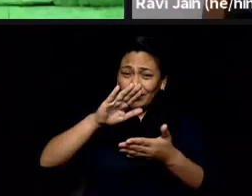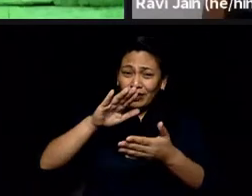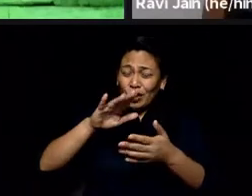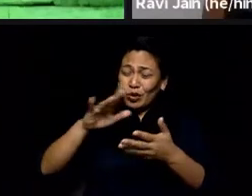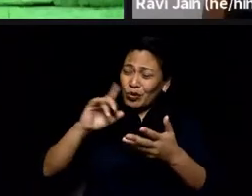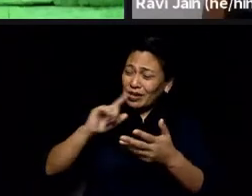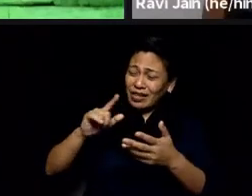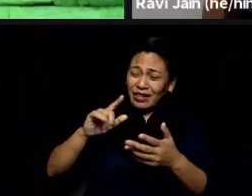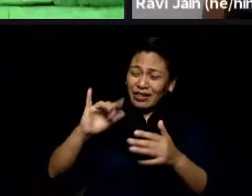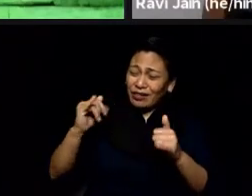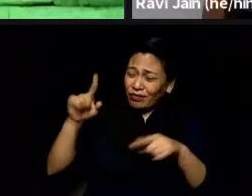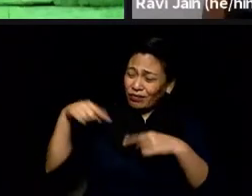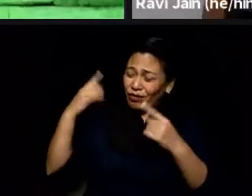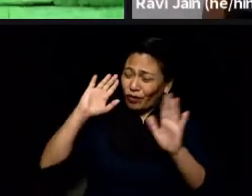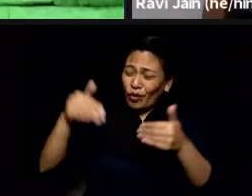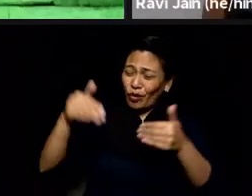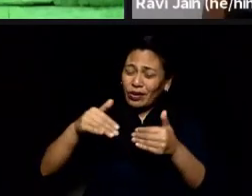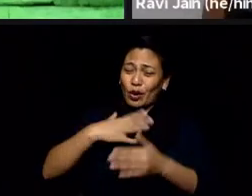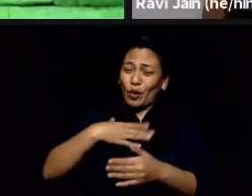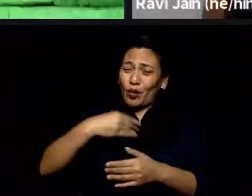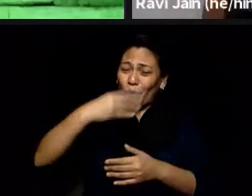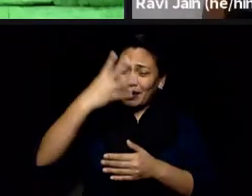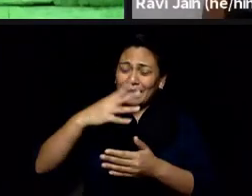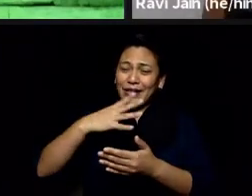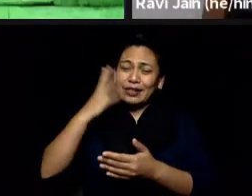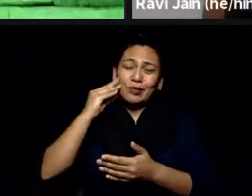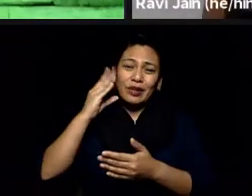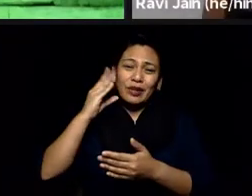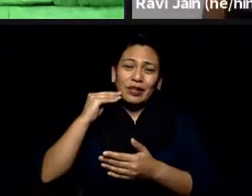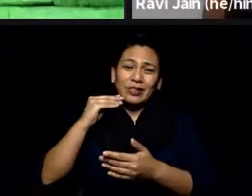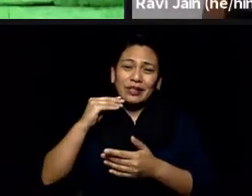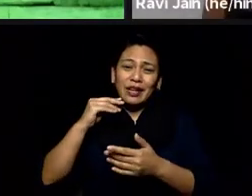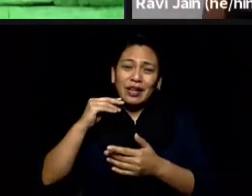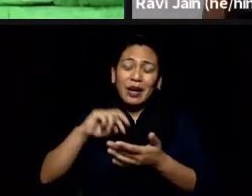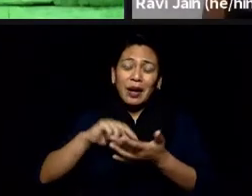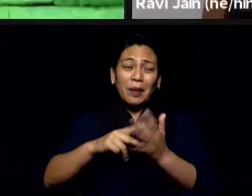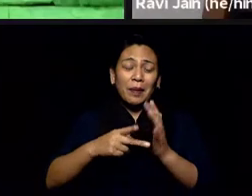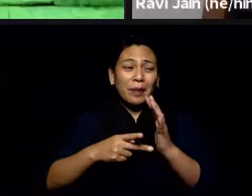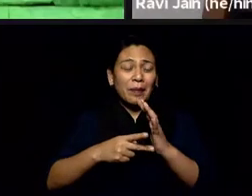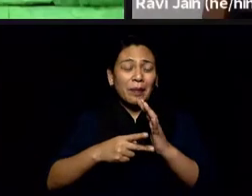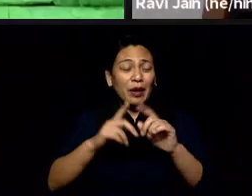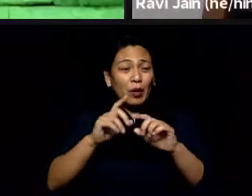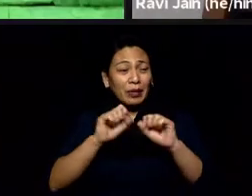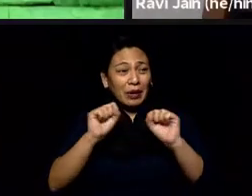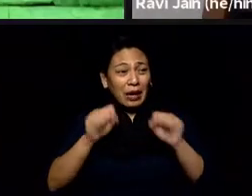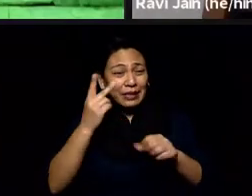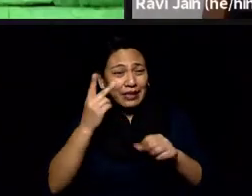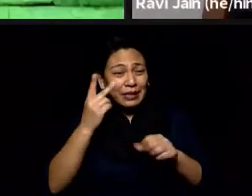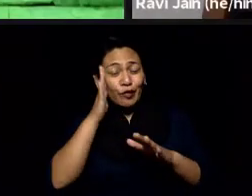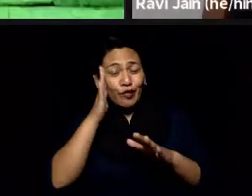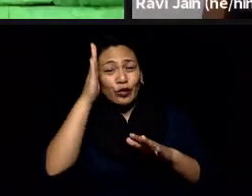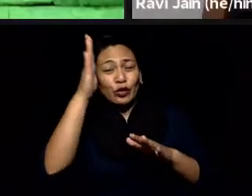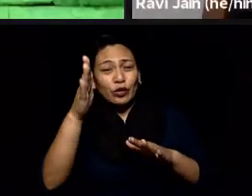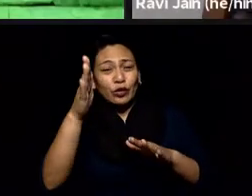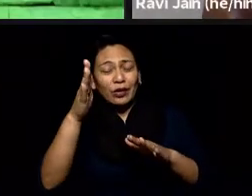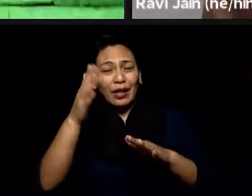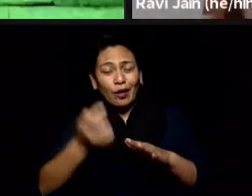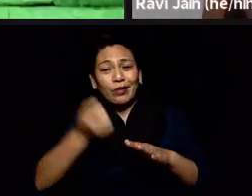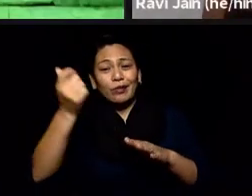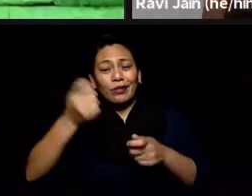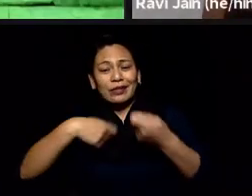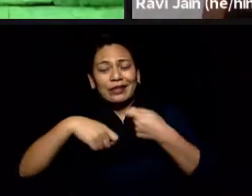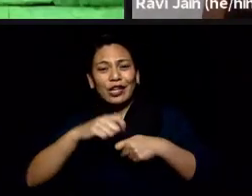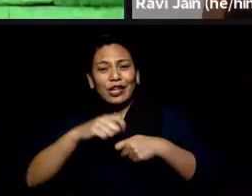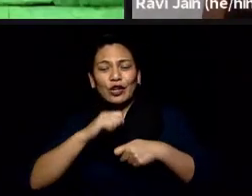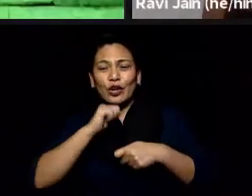not foresee a future that still has white people at the center of the fixing? Because the other